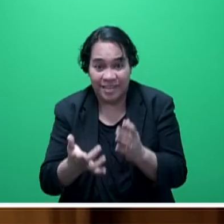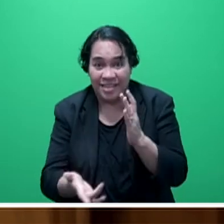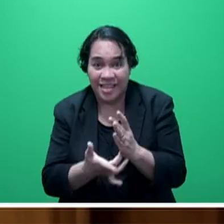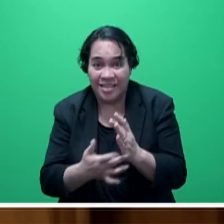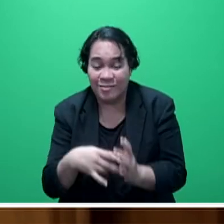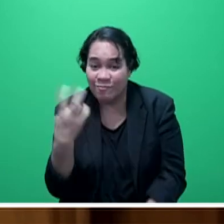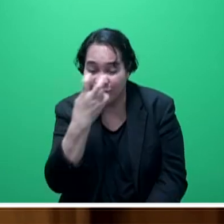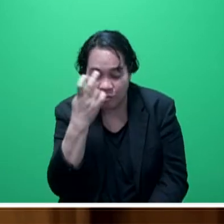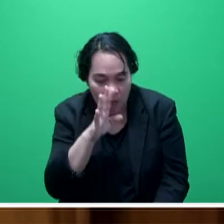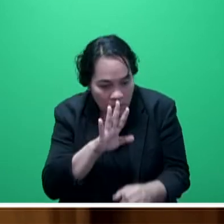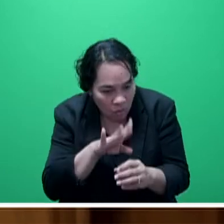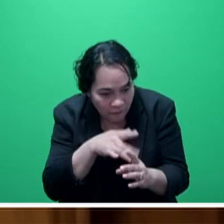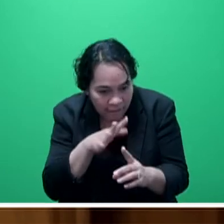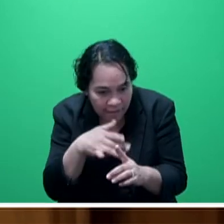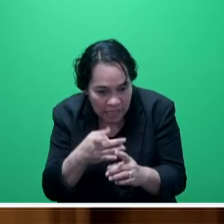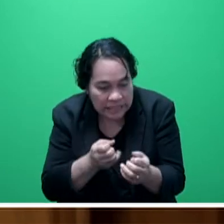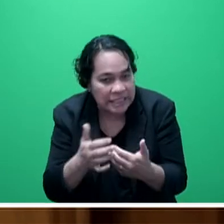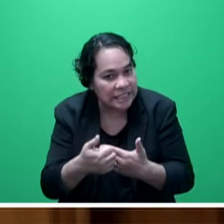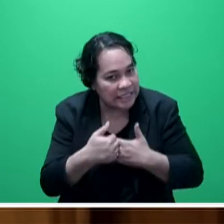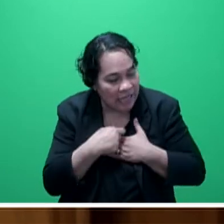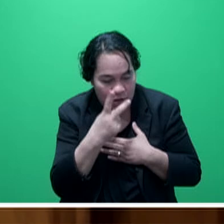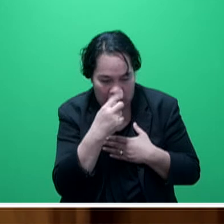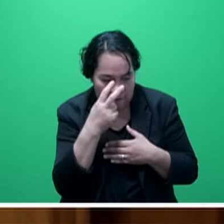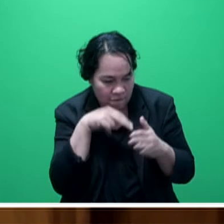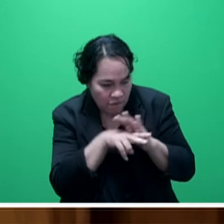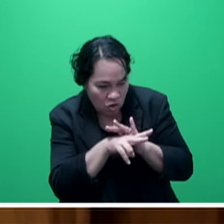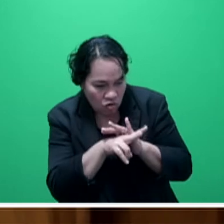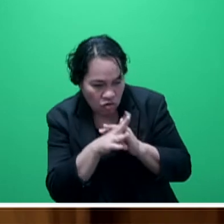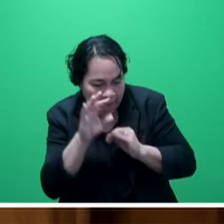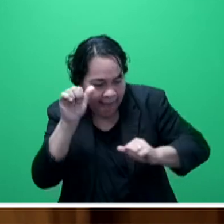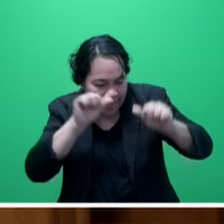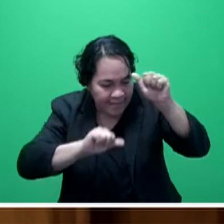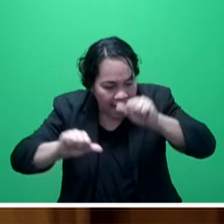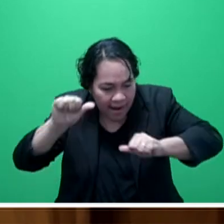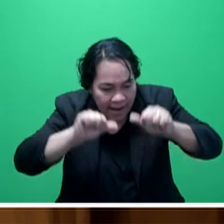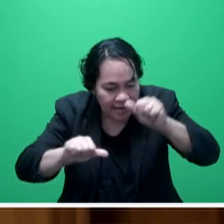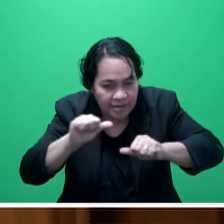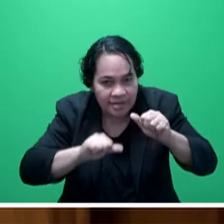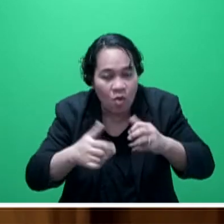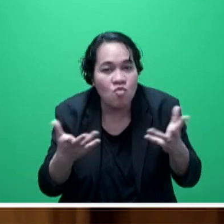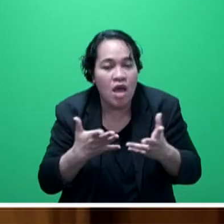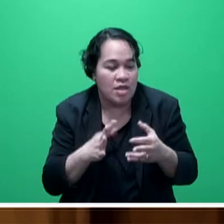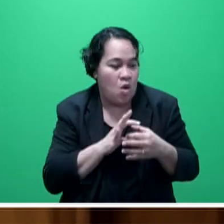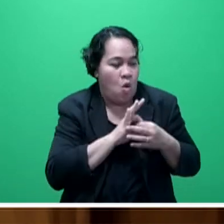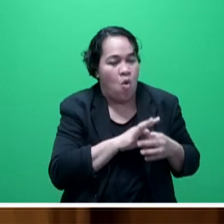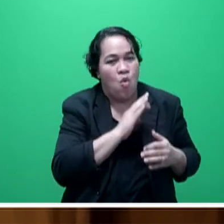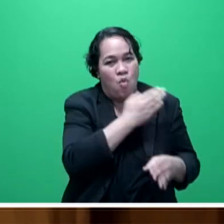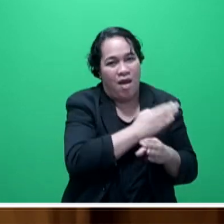safe alternative for observers to view and analyze scientific data in the comfort of their